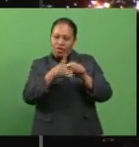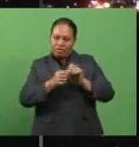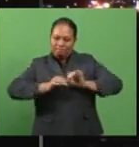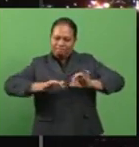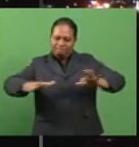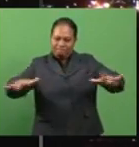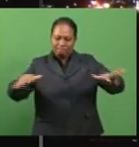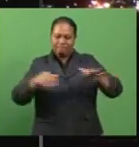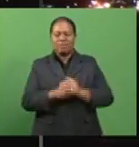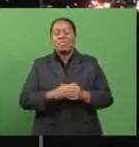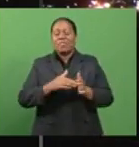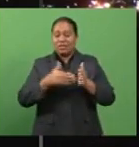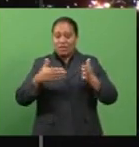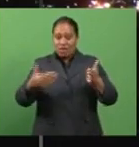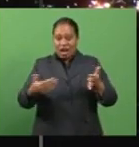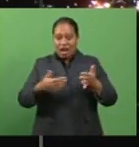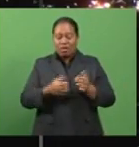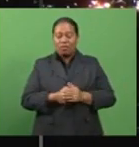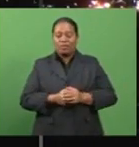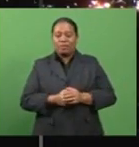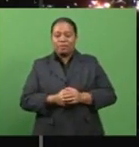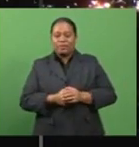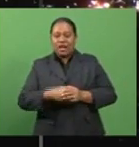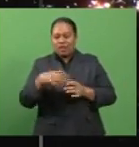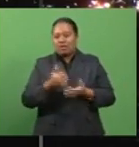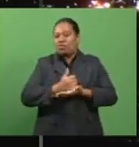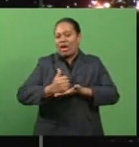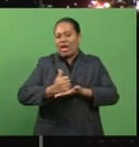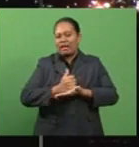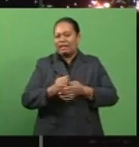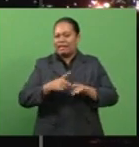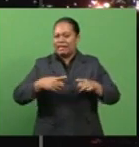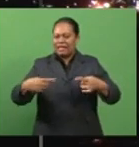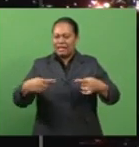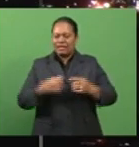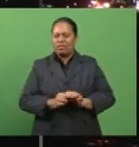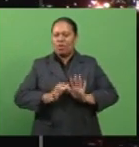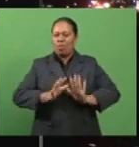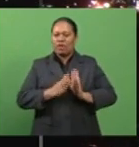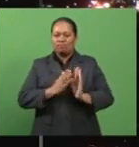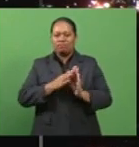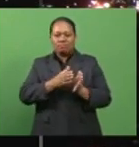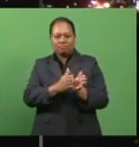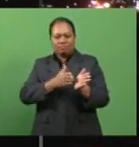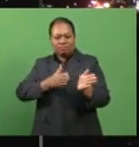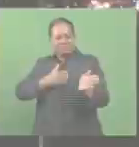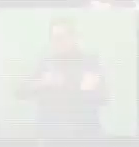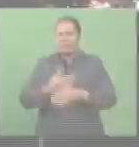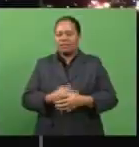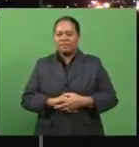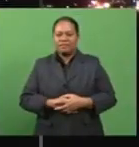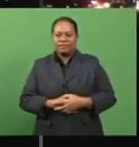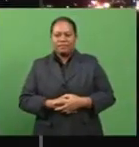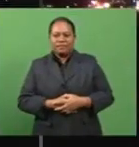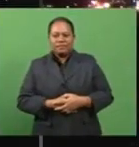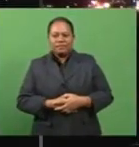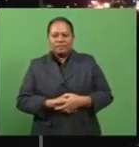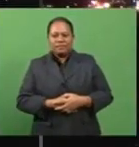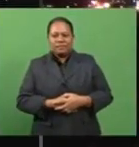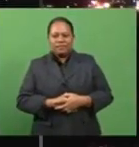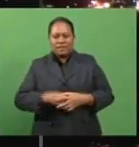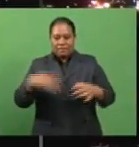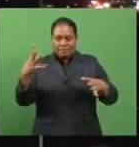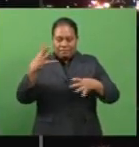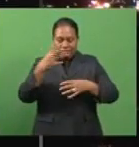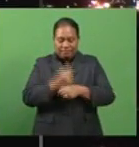impact, even now to the extent of putting into action things when waiting in line to make that entry into shops. Recapping the